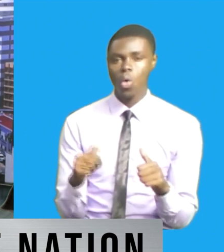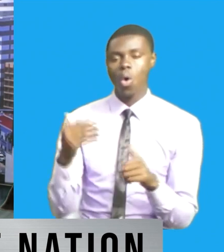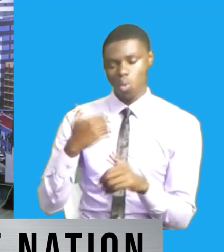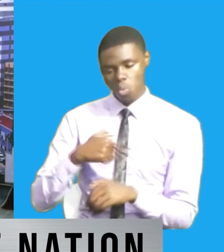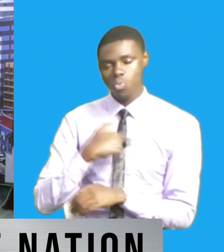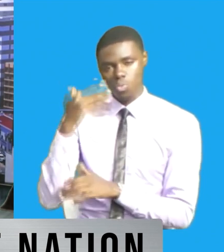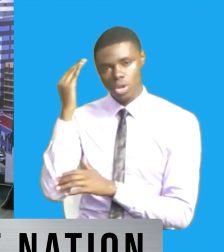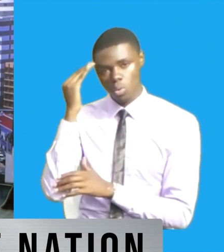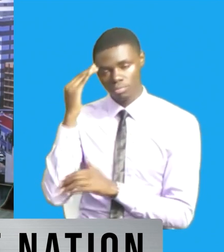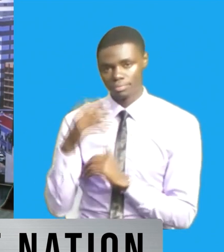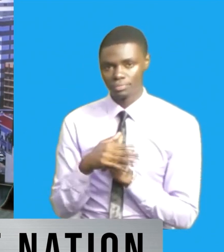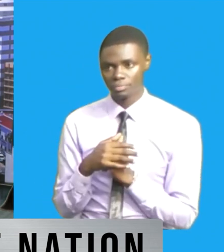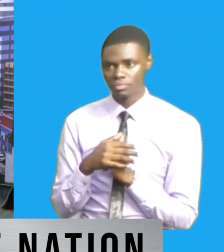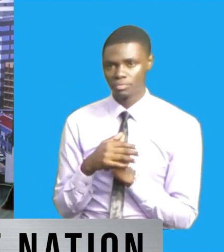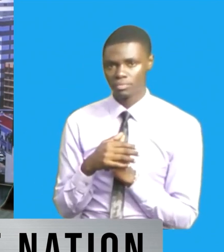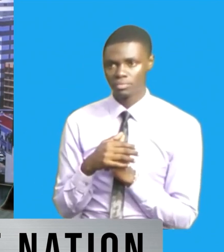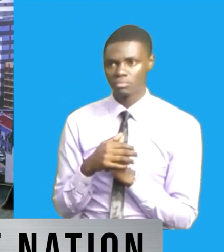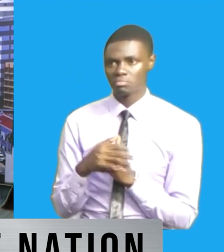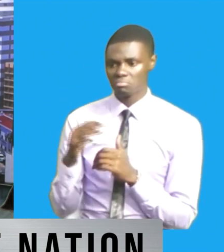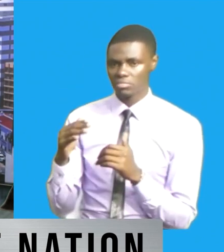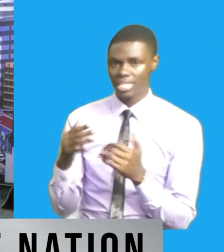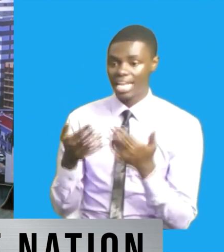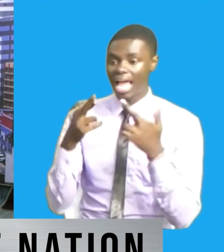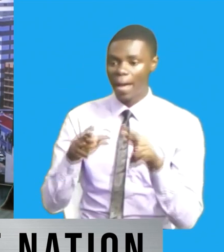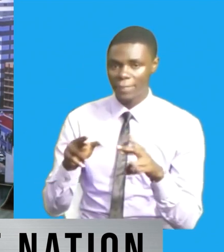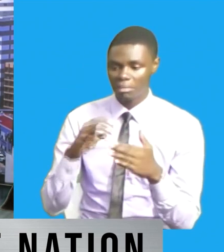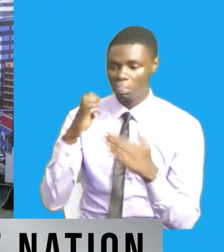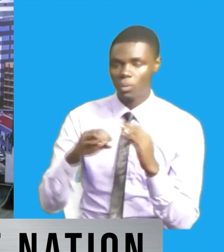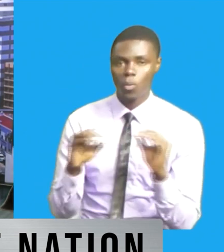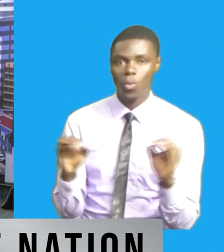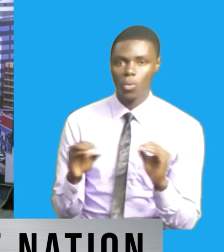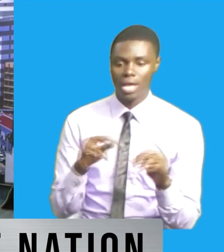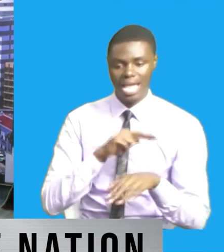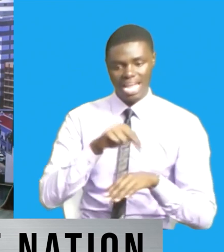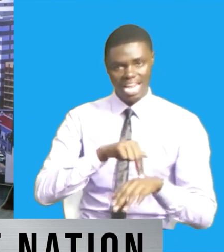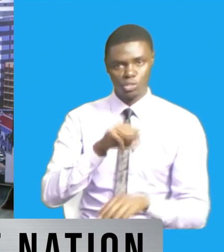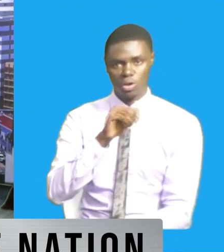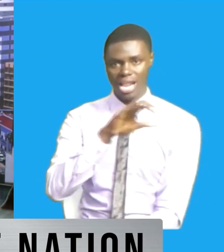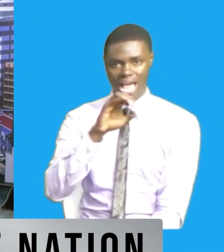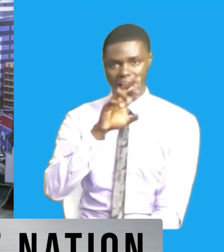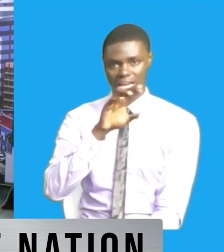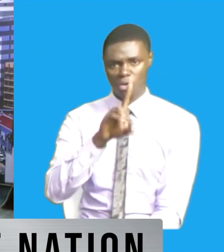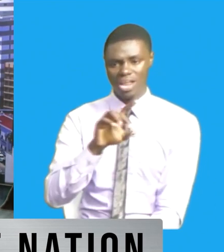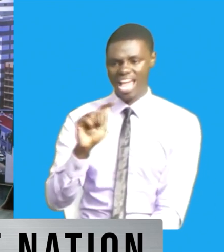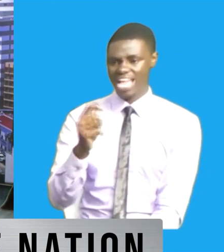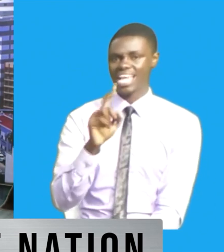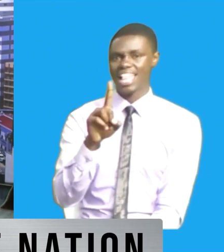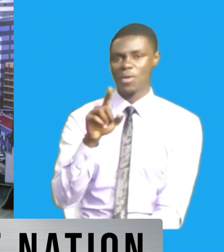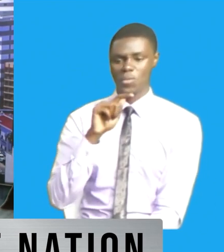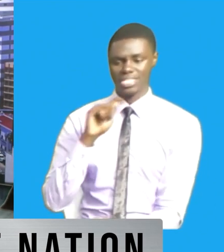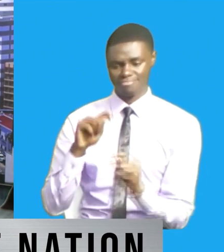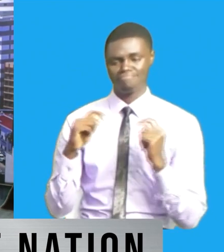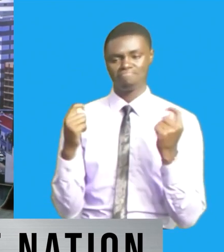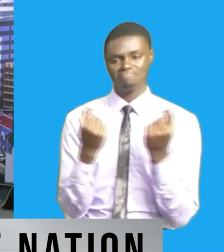is paranoid about that na ikifika mwisho. Ukitaja national accord, Kenya Kwanza team